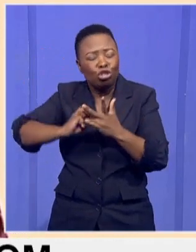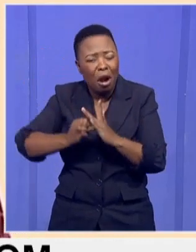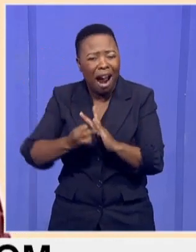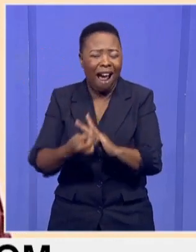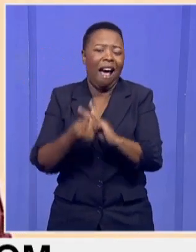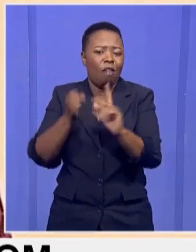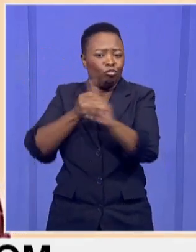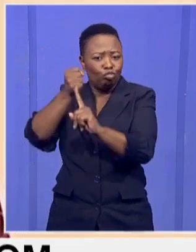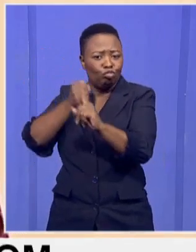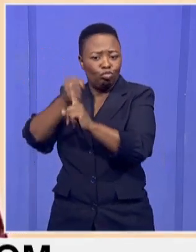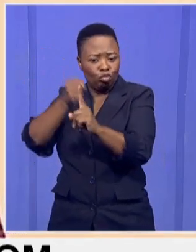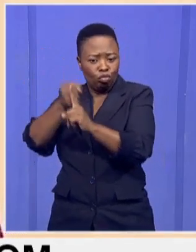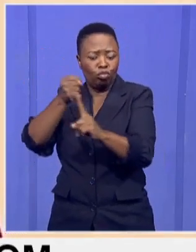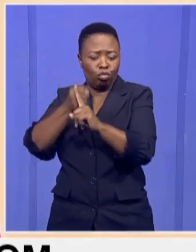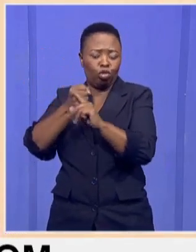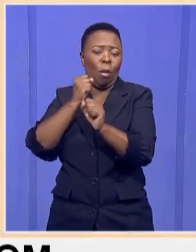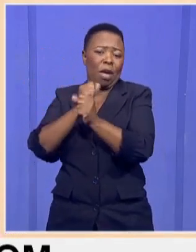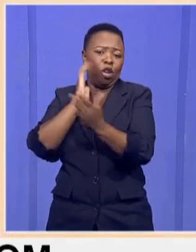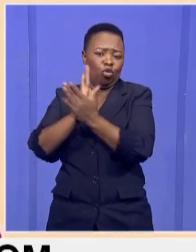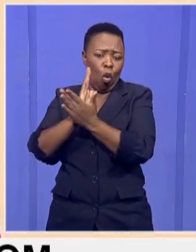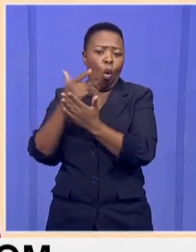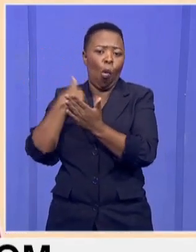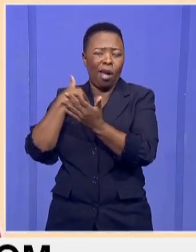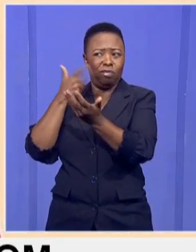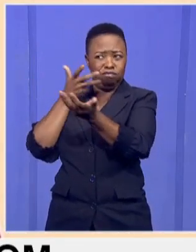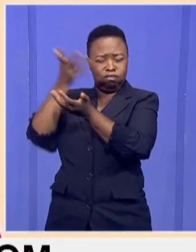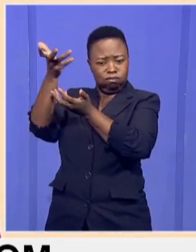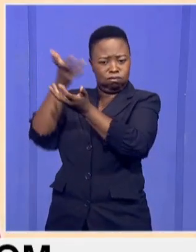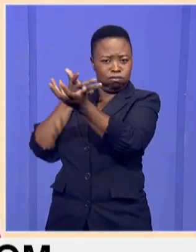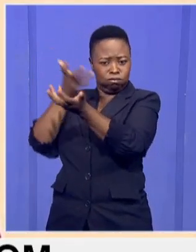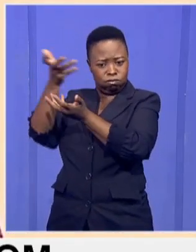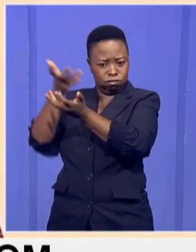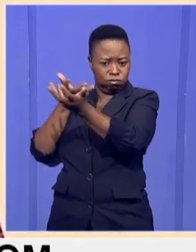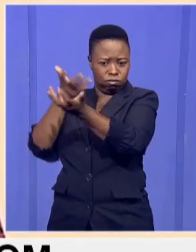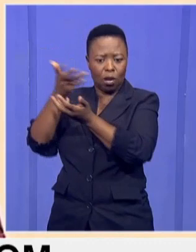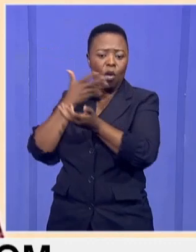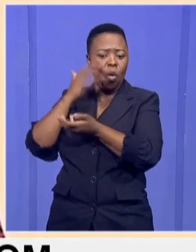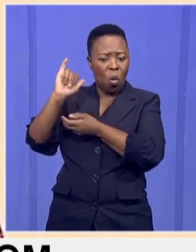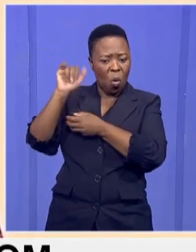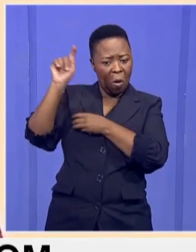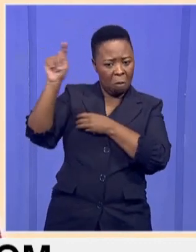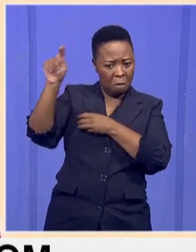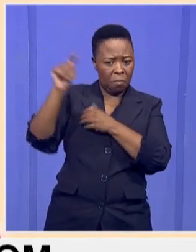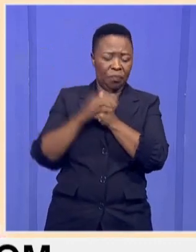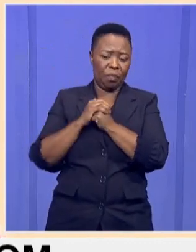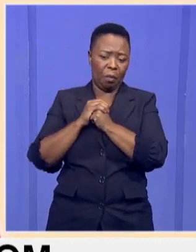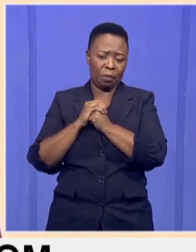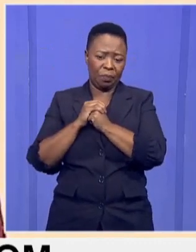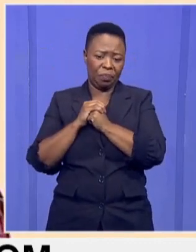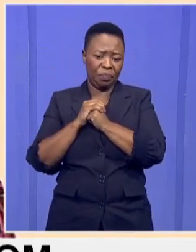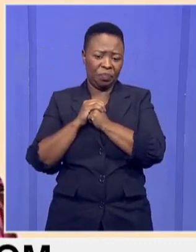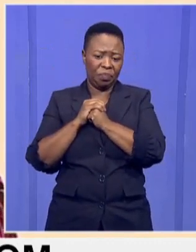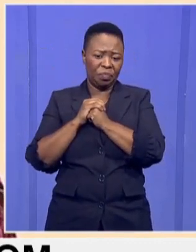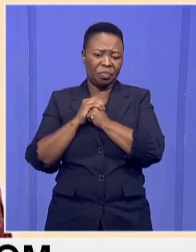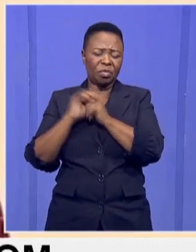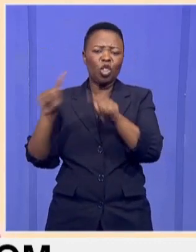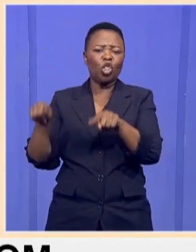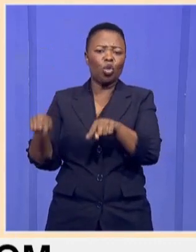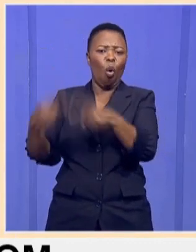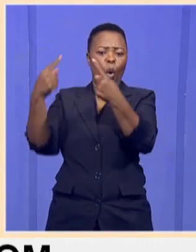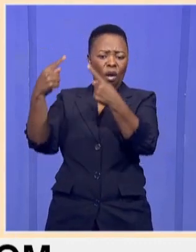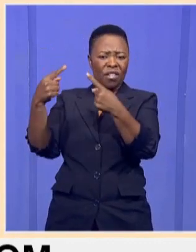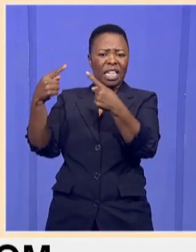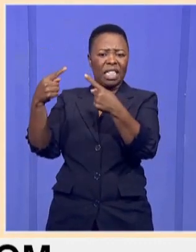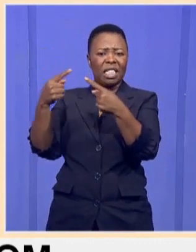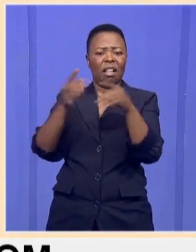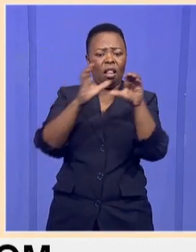to really engage with the current conflict